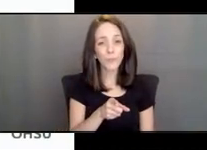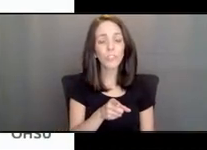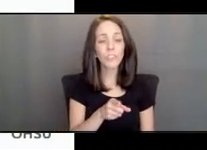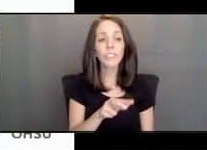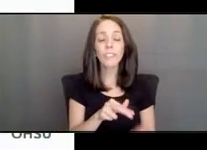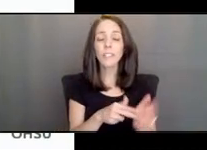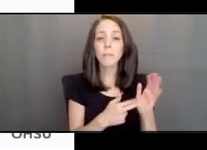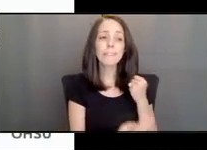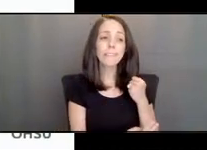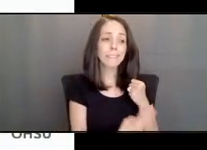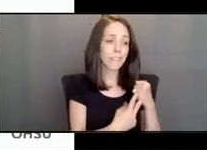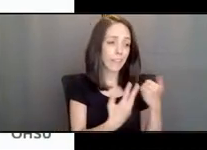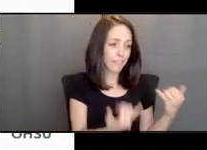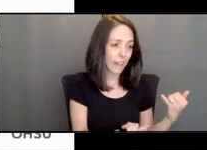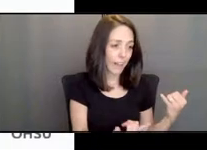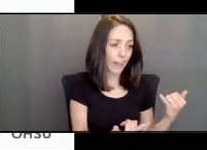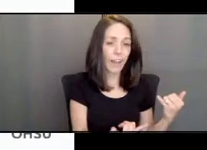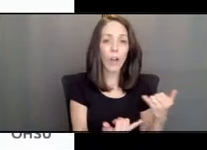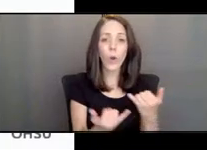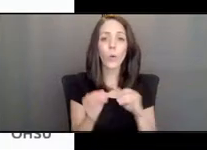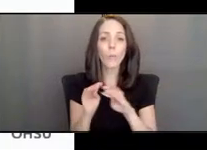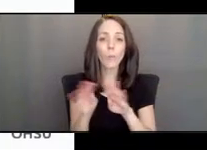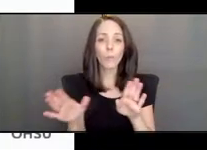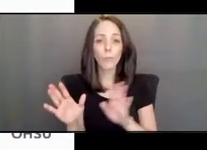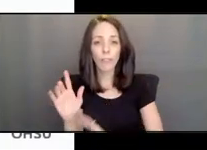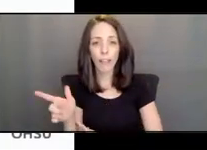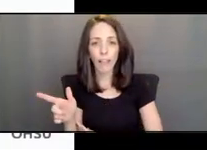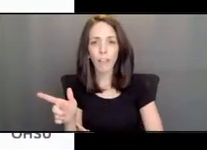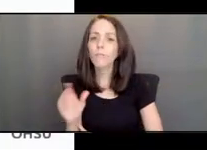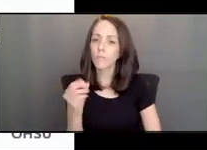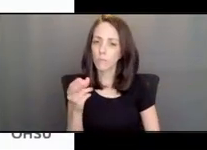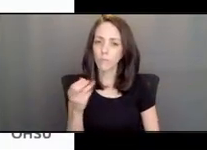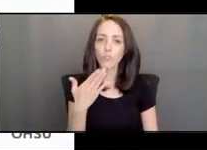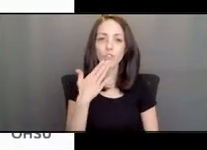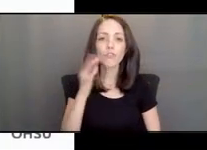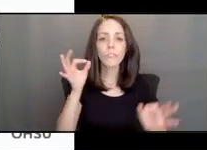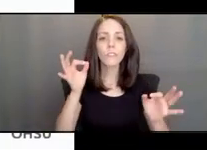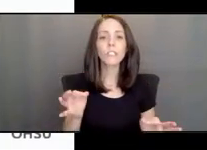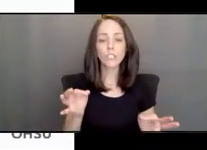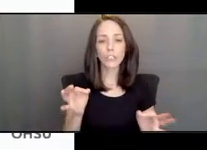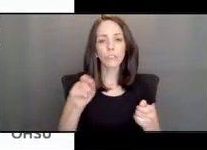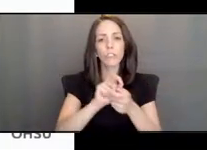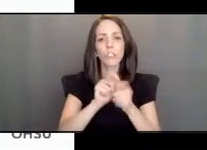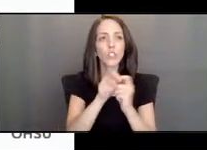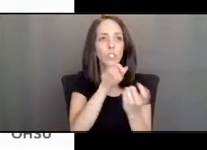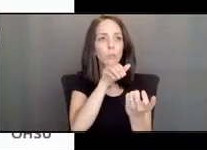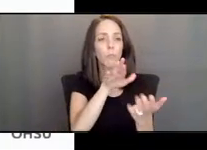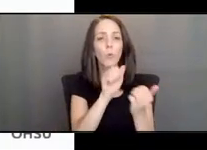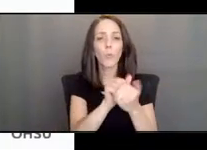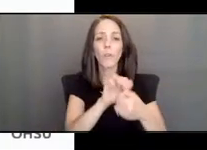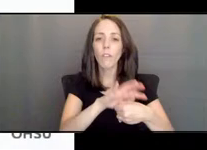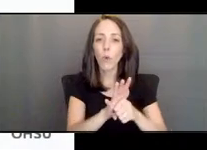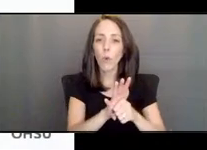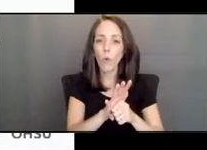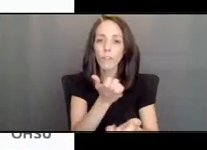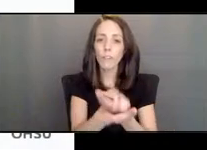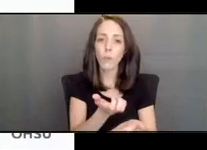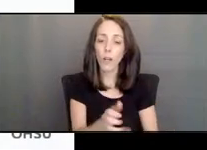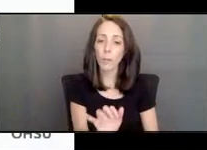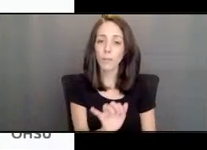later, OHSU has navigated the changing course of the virus and of the economy. The budget